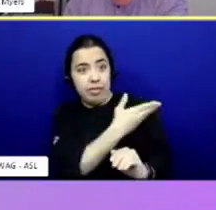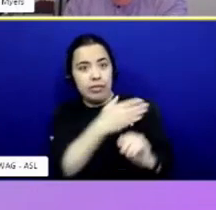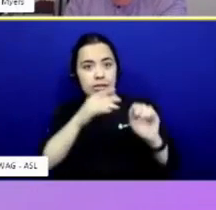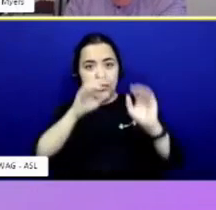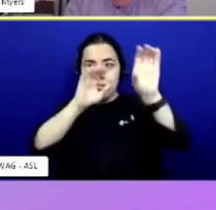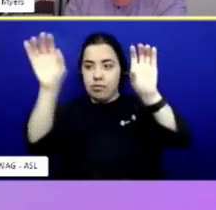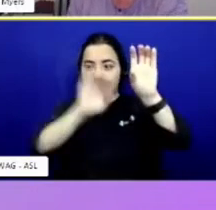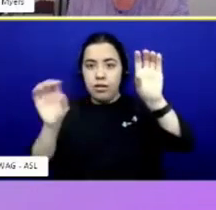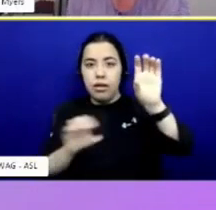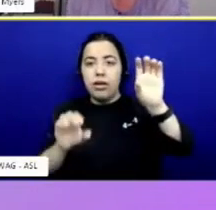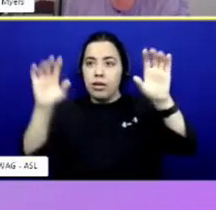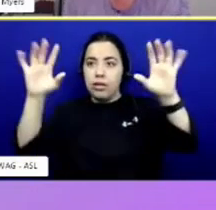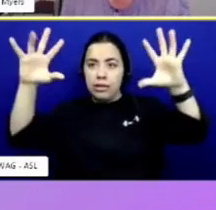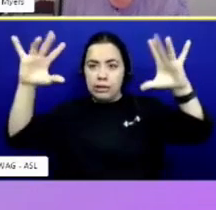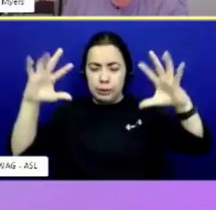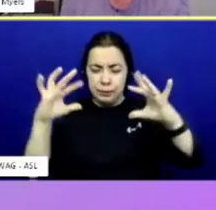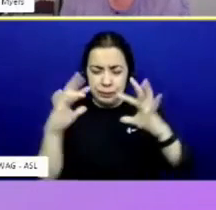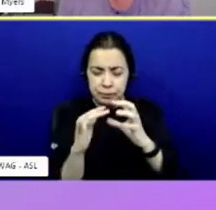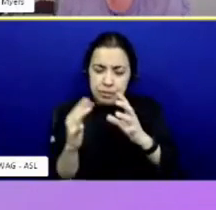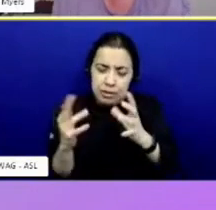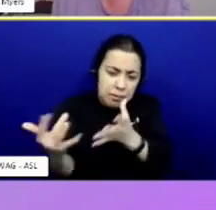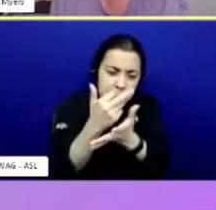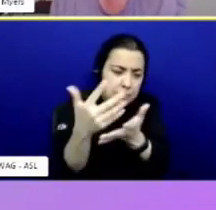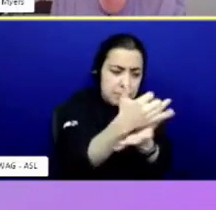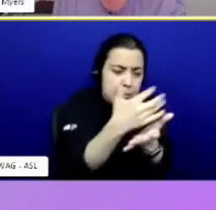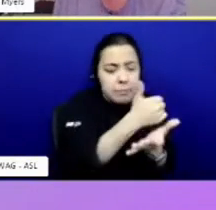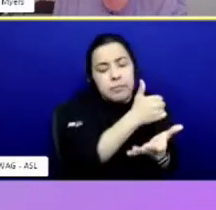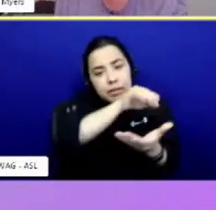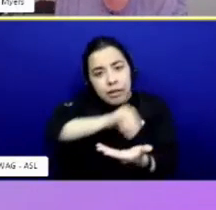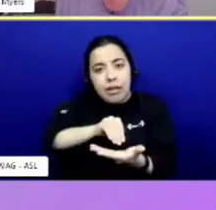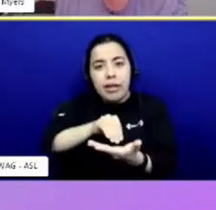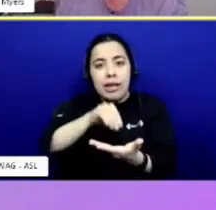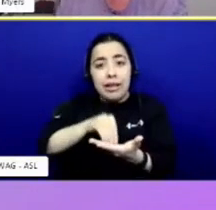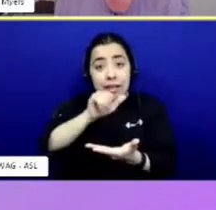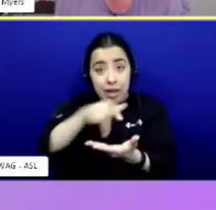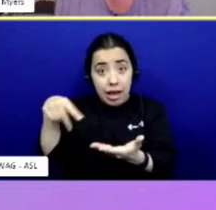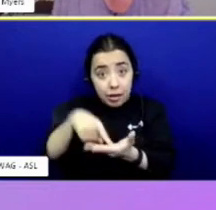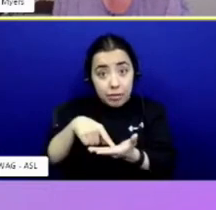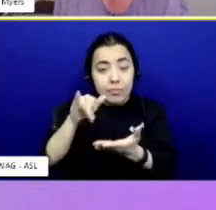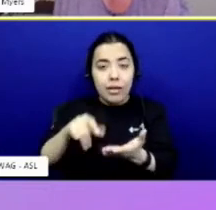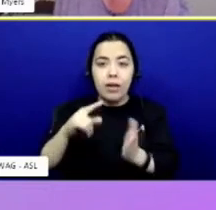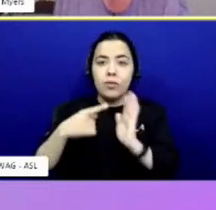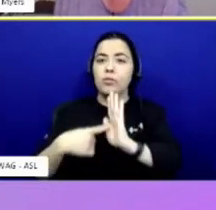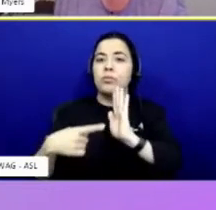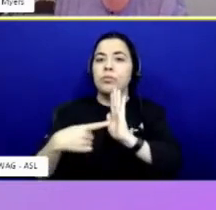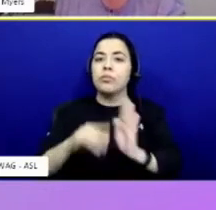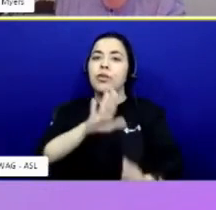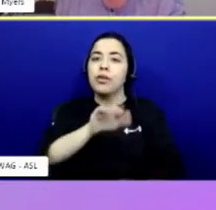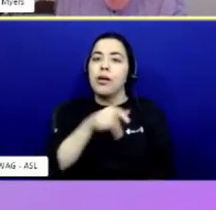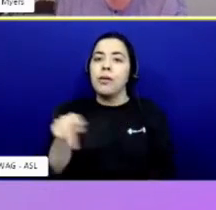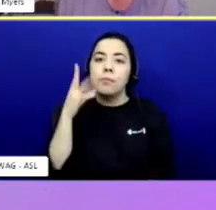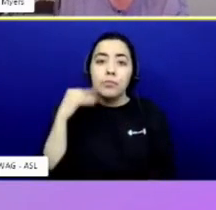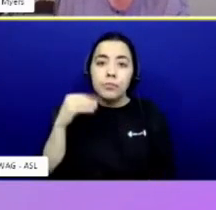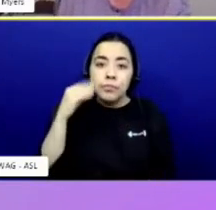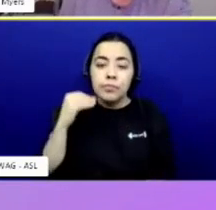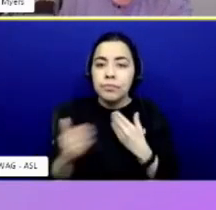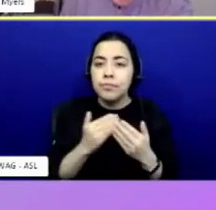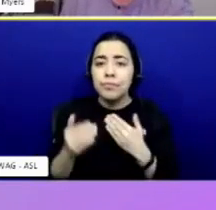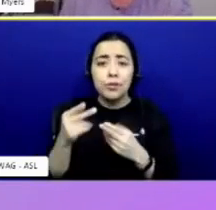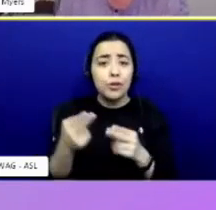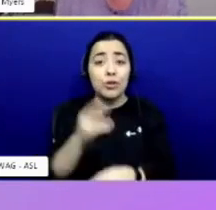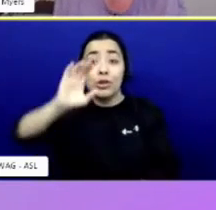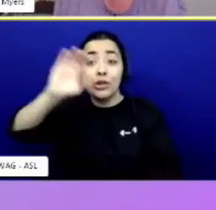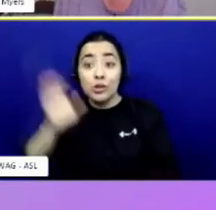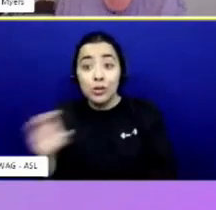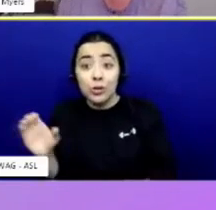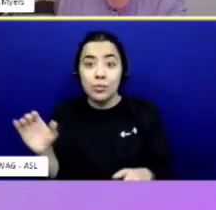a compilation that represents the experience of their application. Whether you're using Zoom like I am